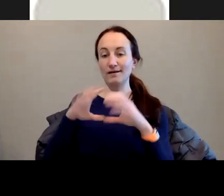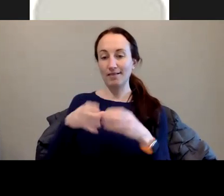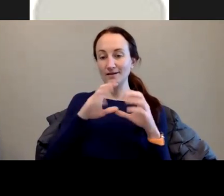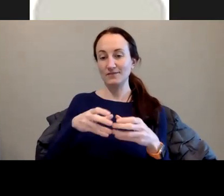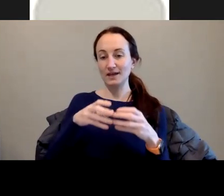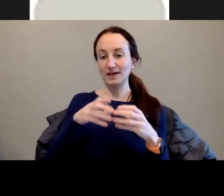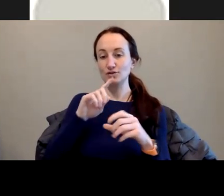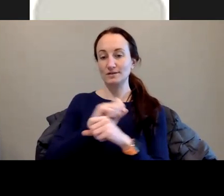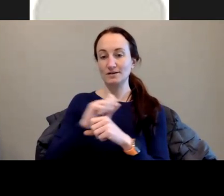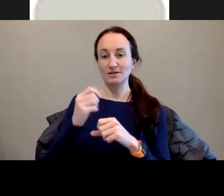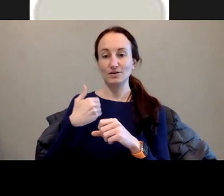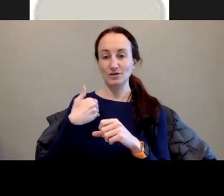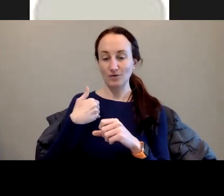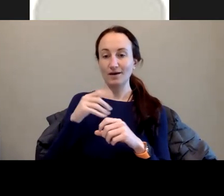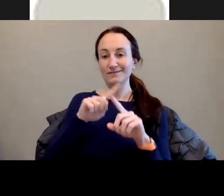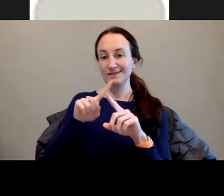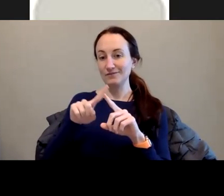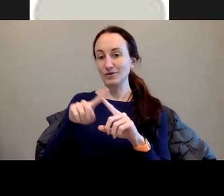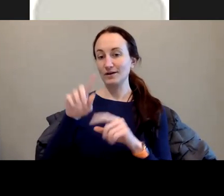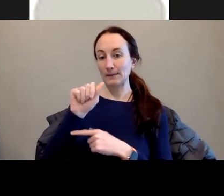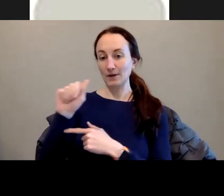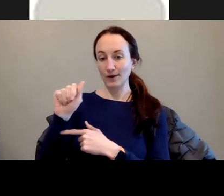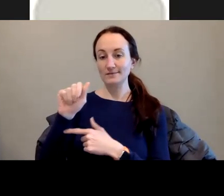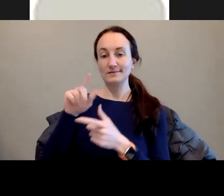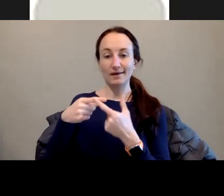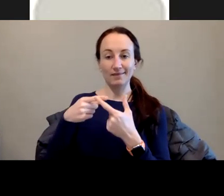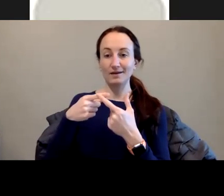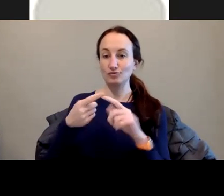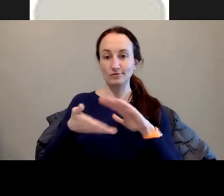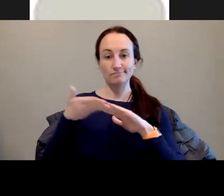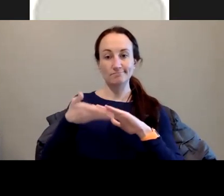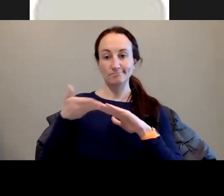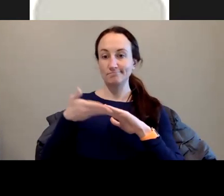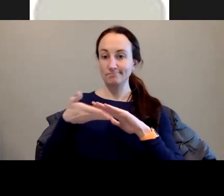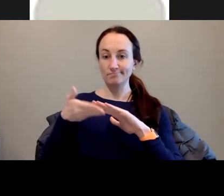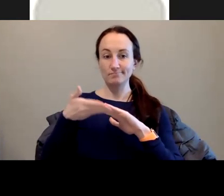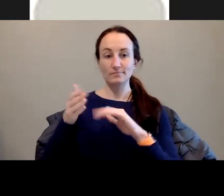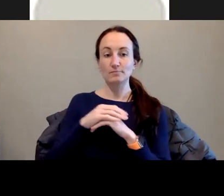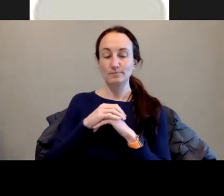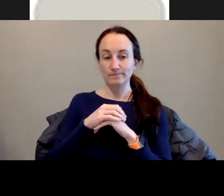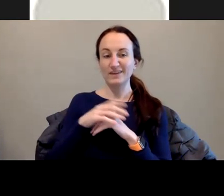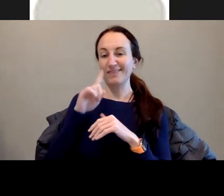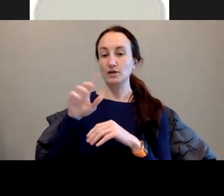have 20 different amino acids, and you just do the softmax. So then you can